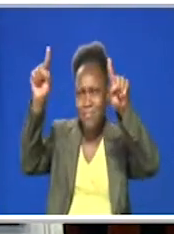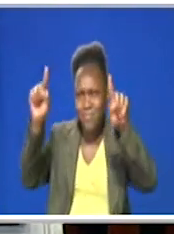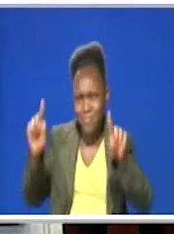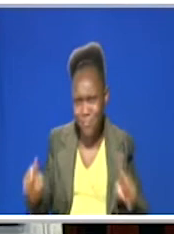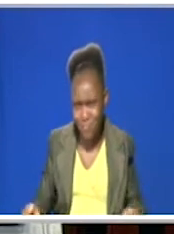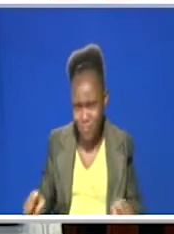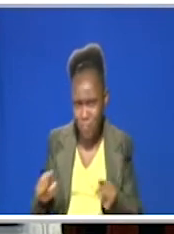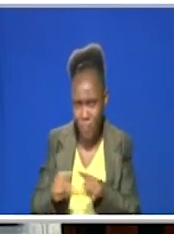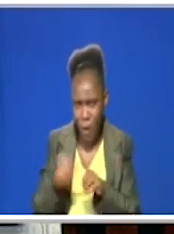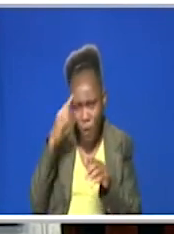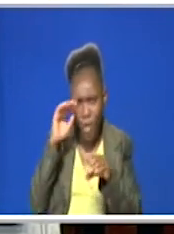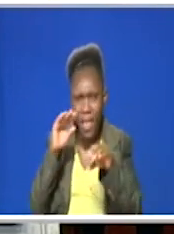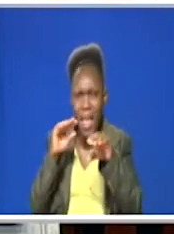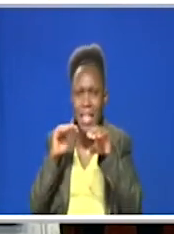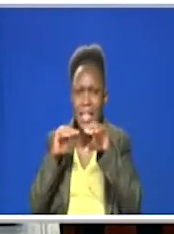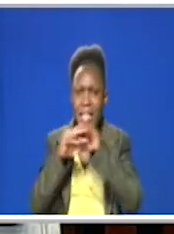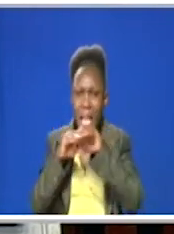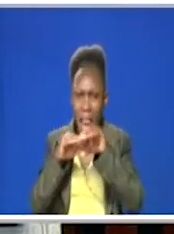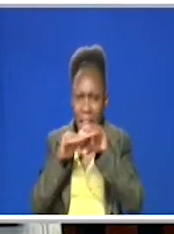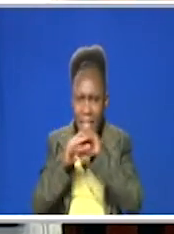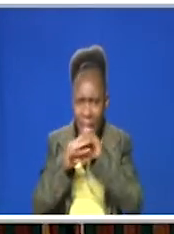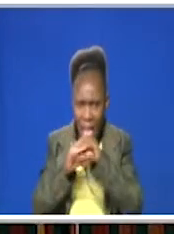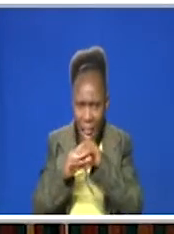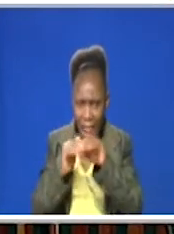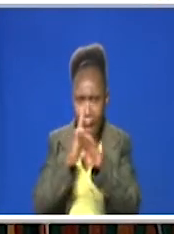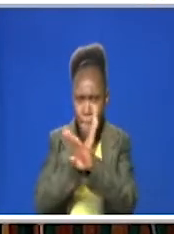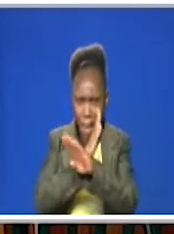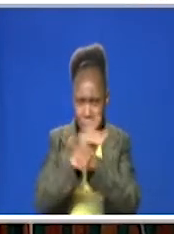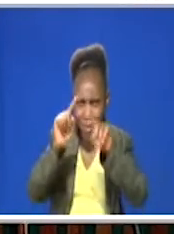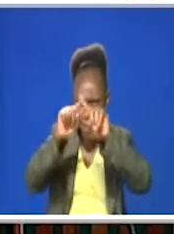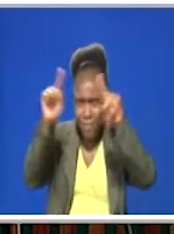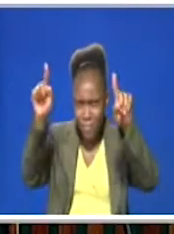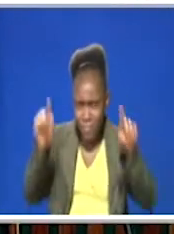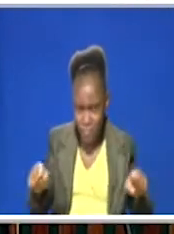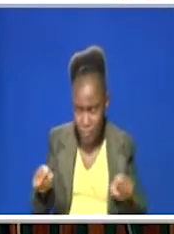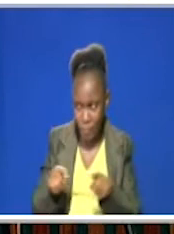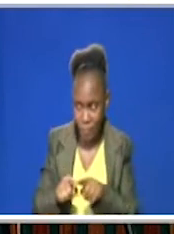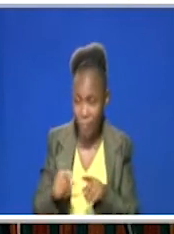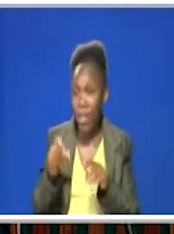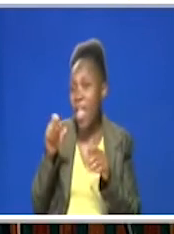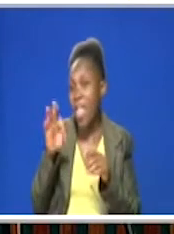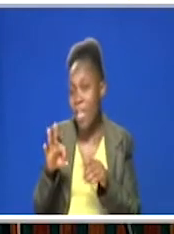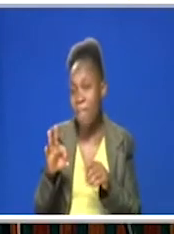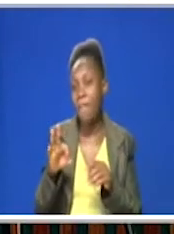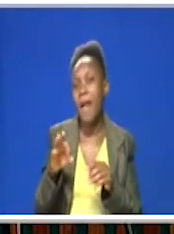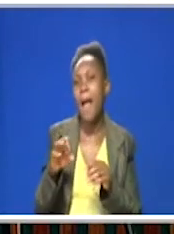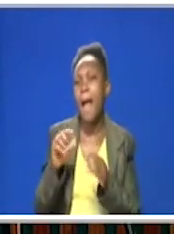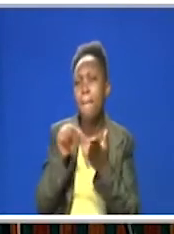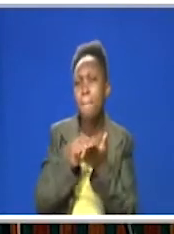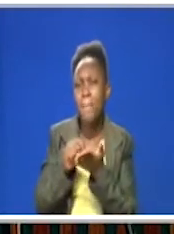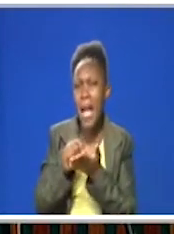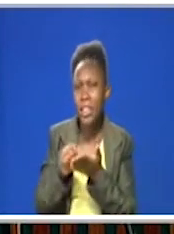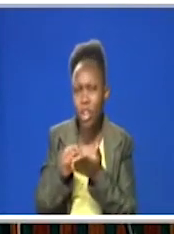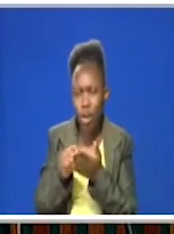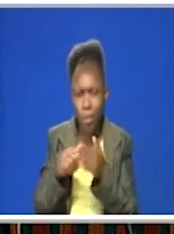thick, then the particles diffusing across this membrane will take a